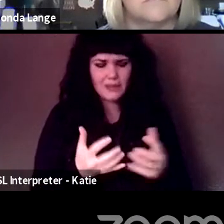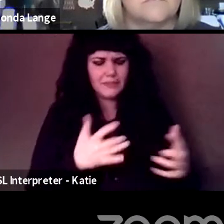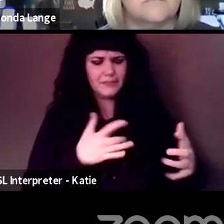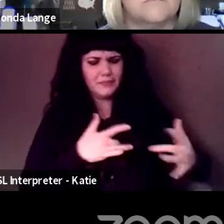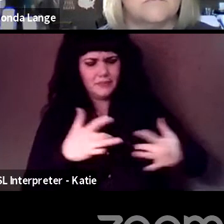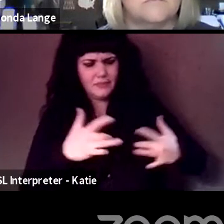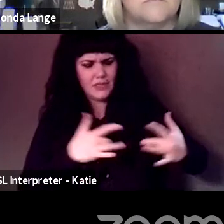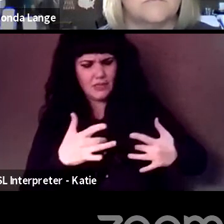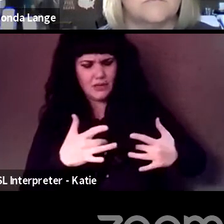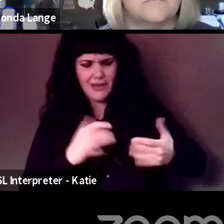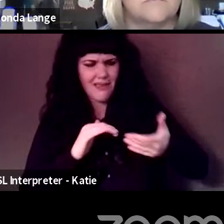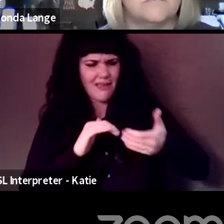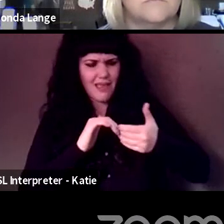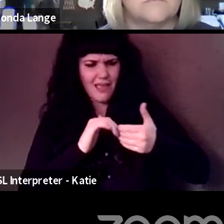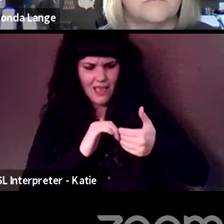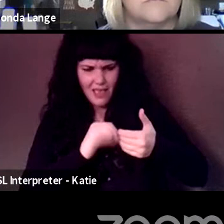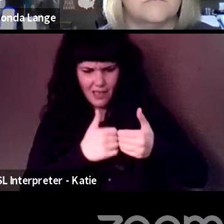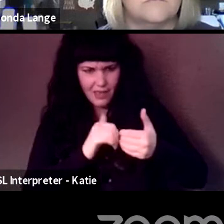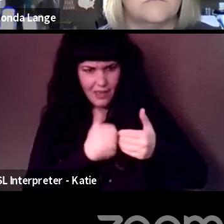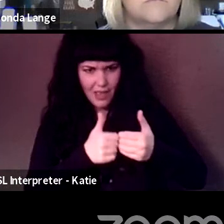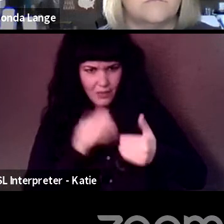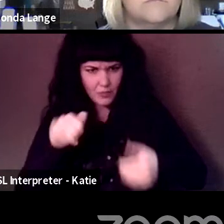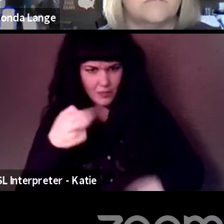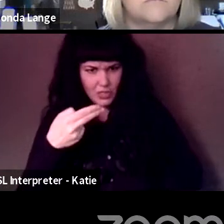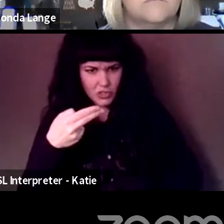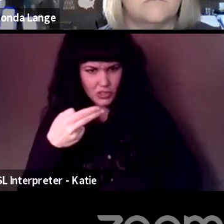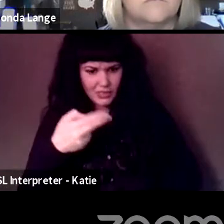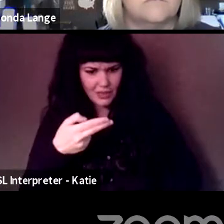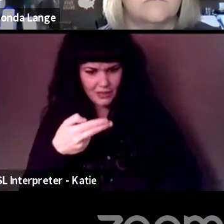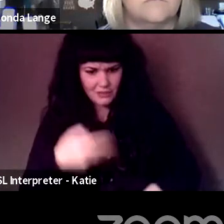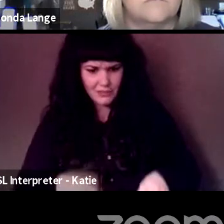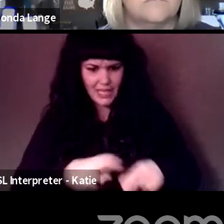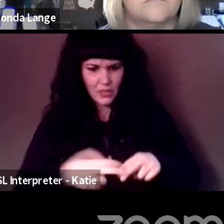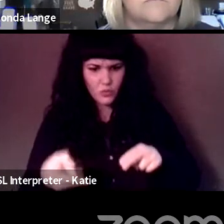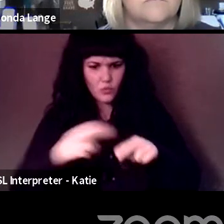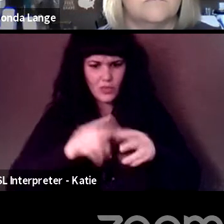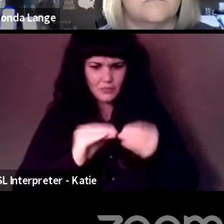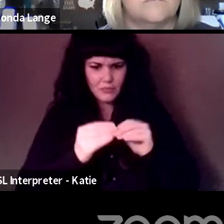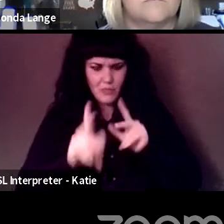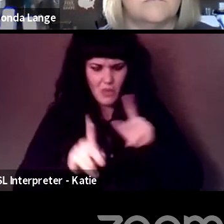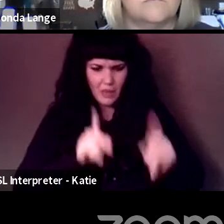in the world did Michigan gain population, but